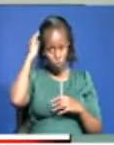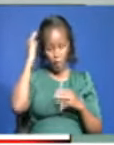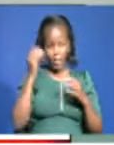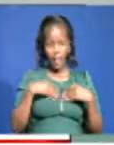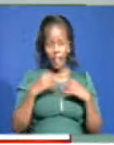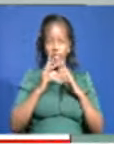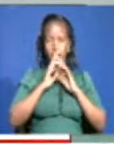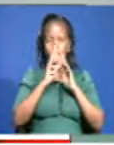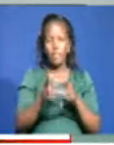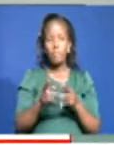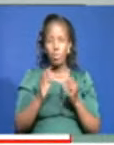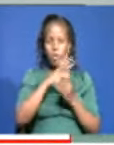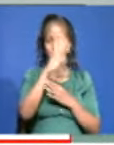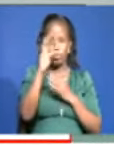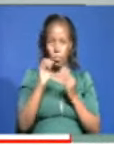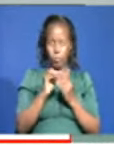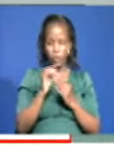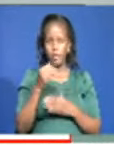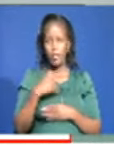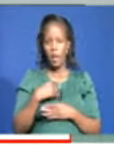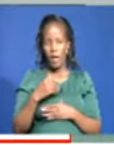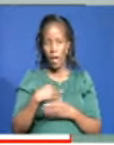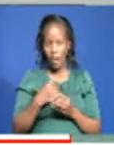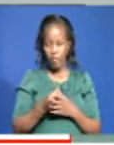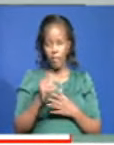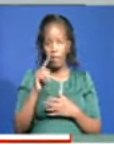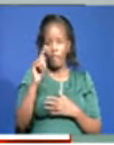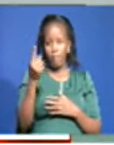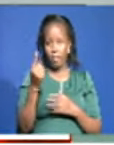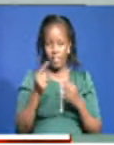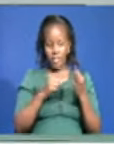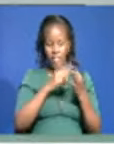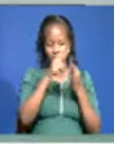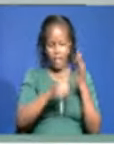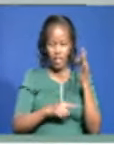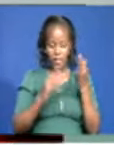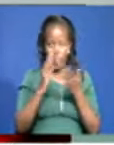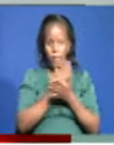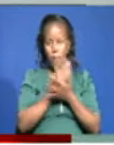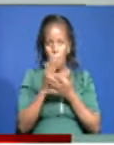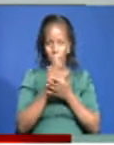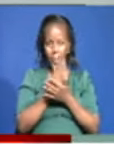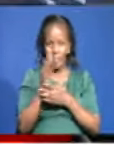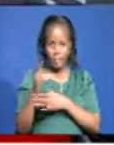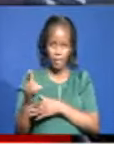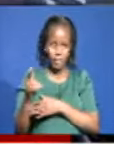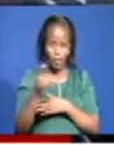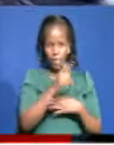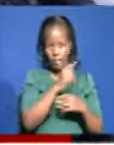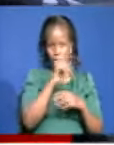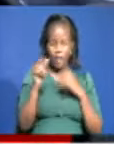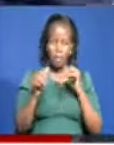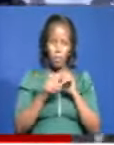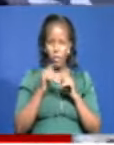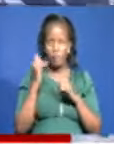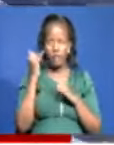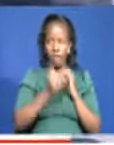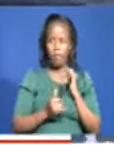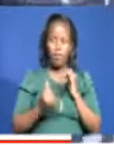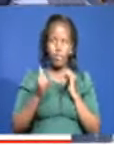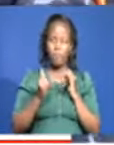report. Here now is a first in a three-part series, ATMIS, The Final Push.